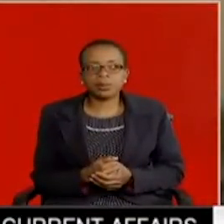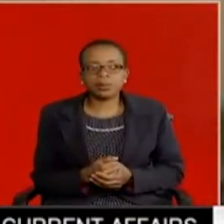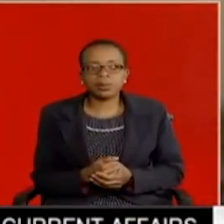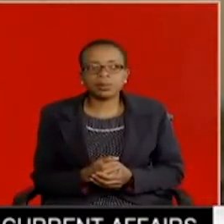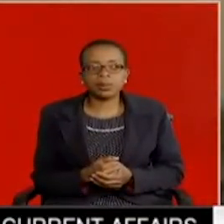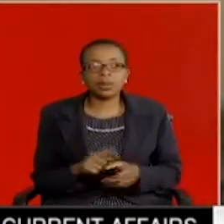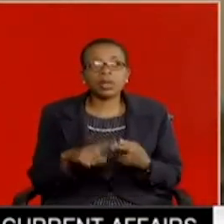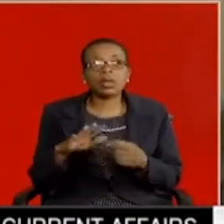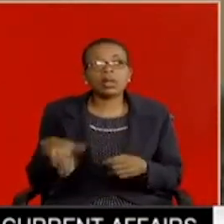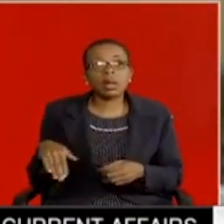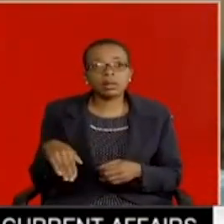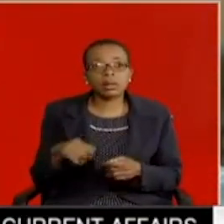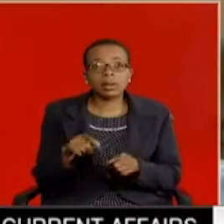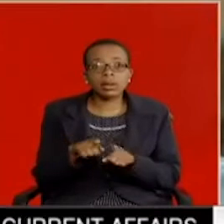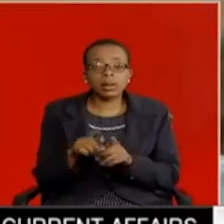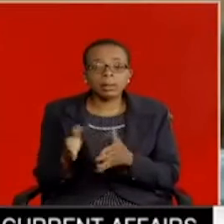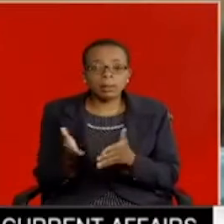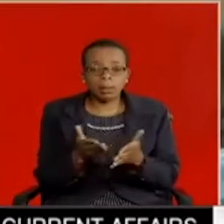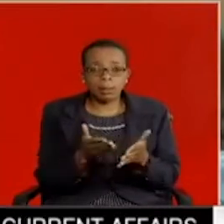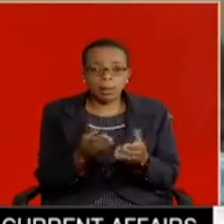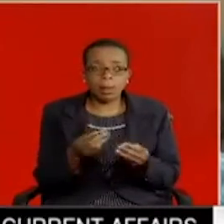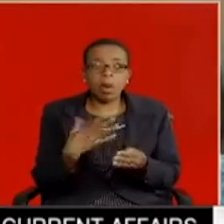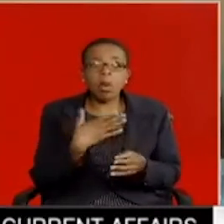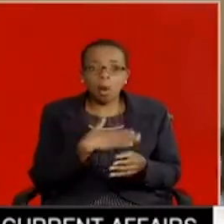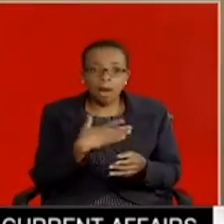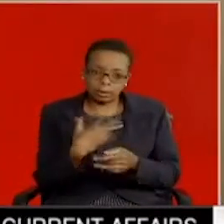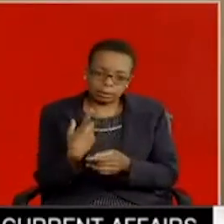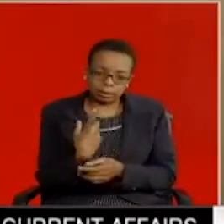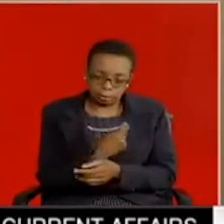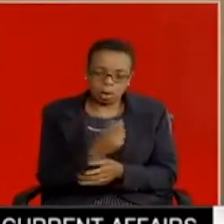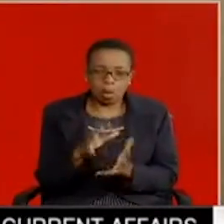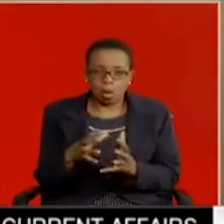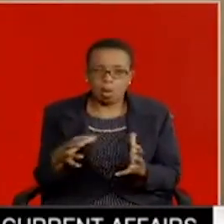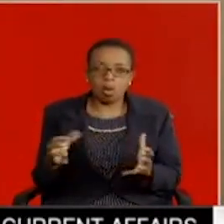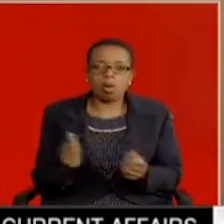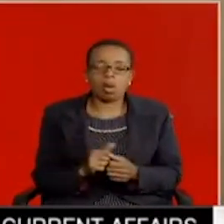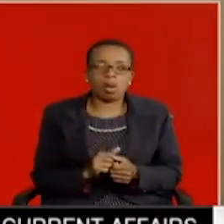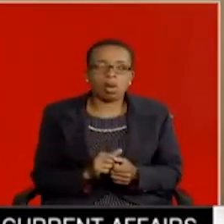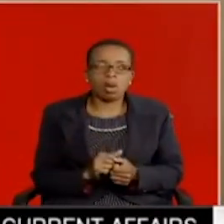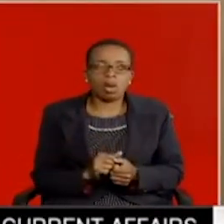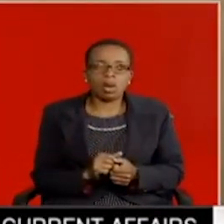And lastly, create demand for immunization.